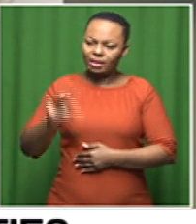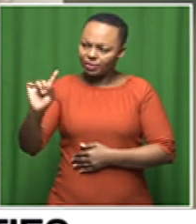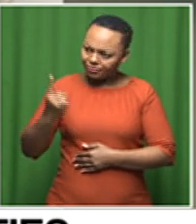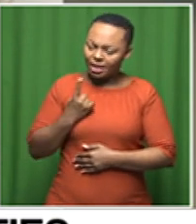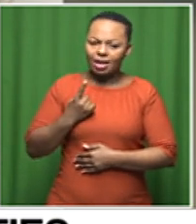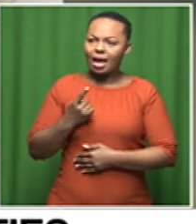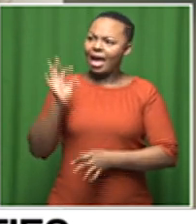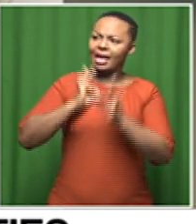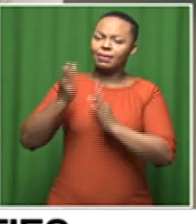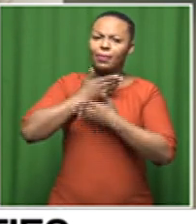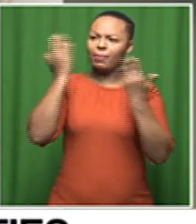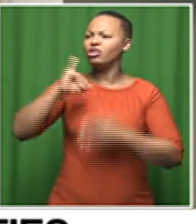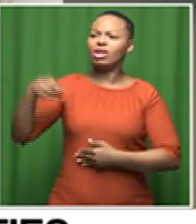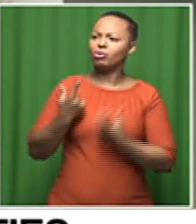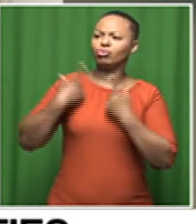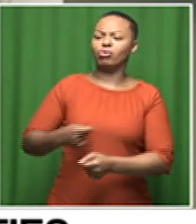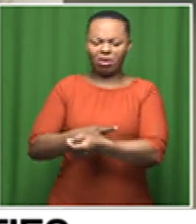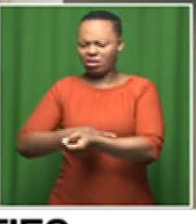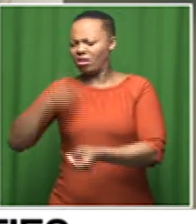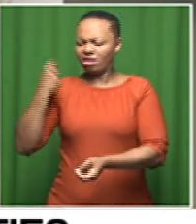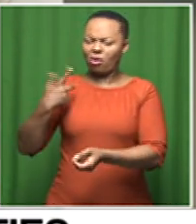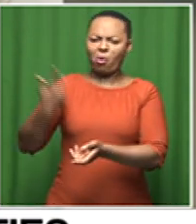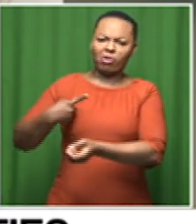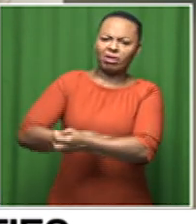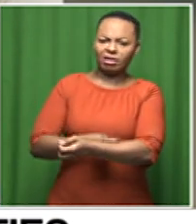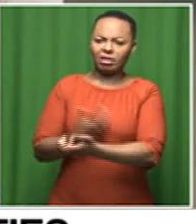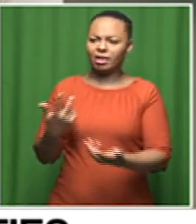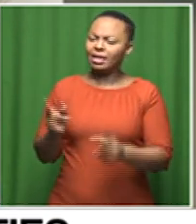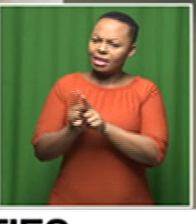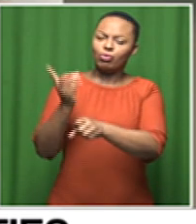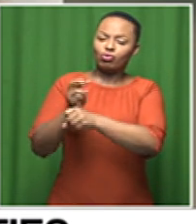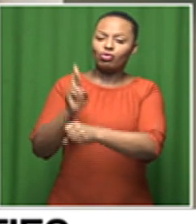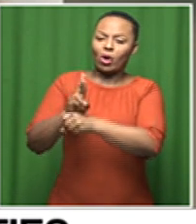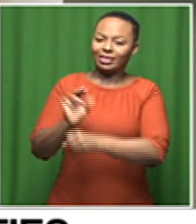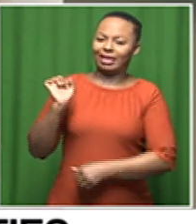not explaining what. Because I believe that with patients, also with doctors,